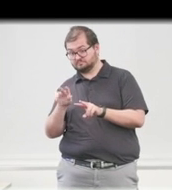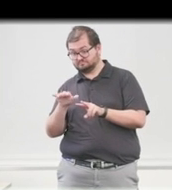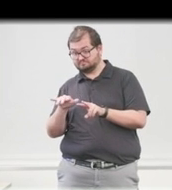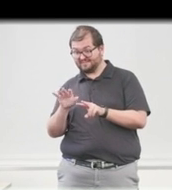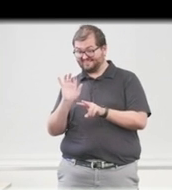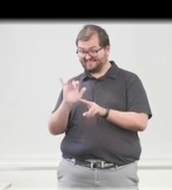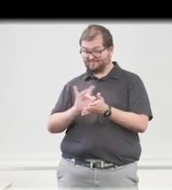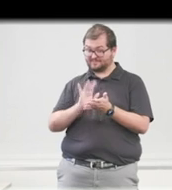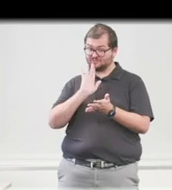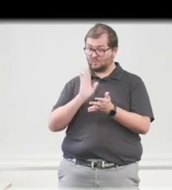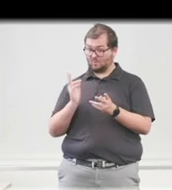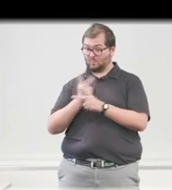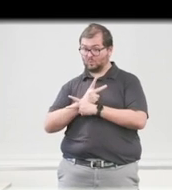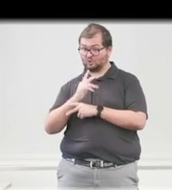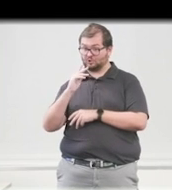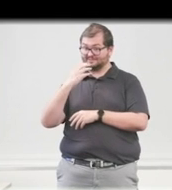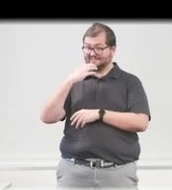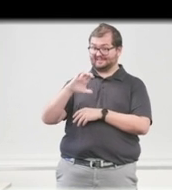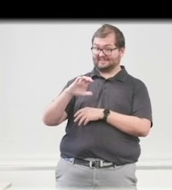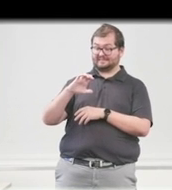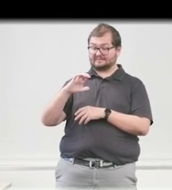more vulnerable to the heat and the symptoms of heat.